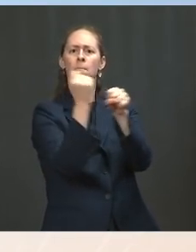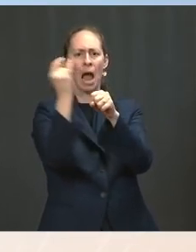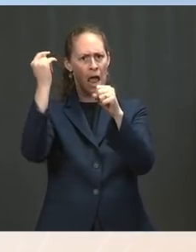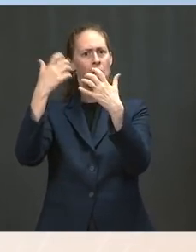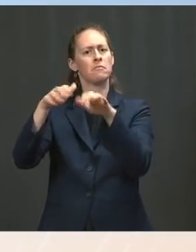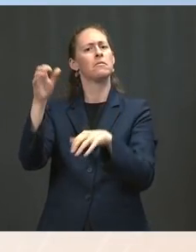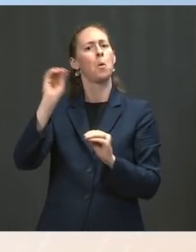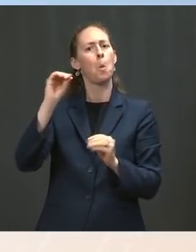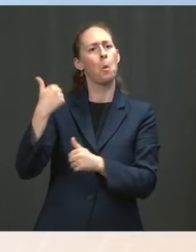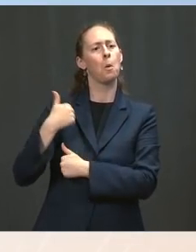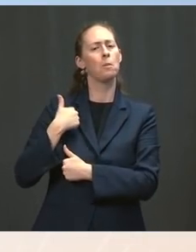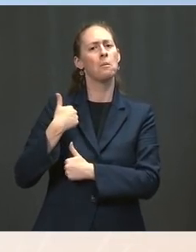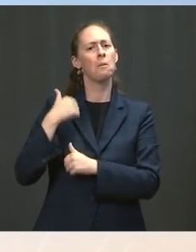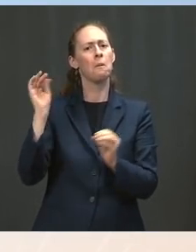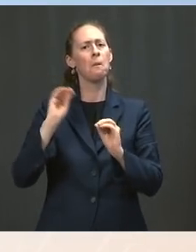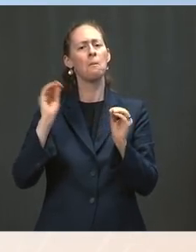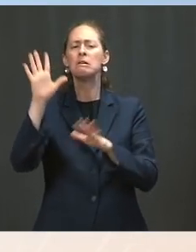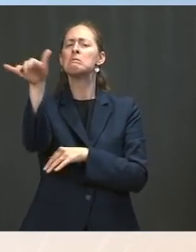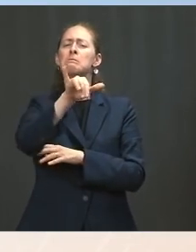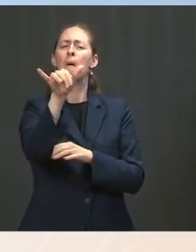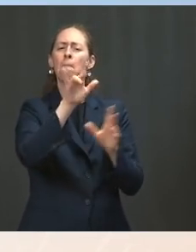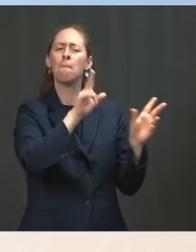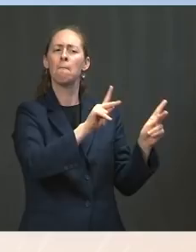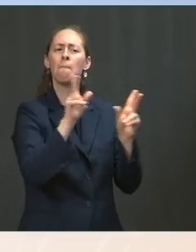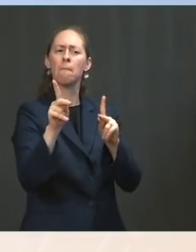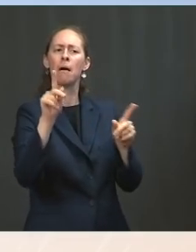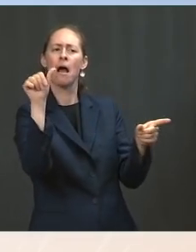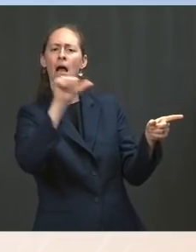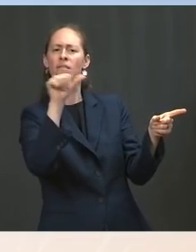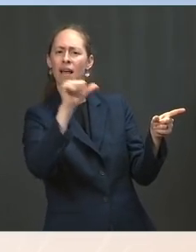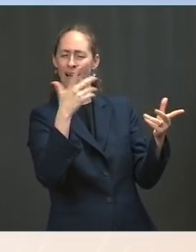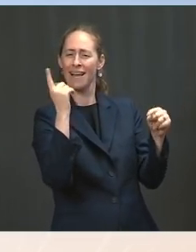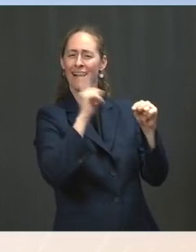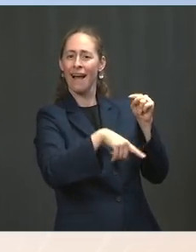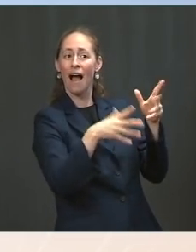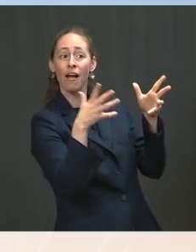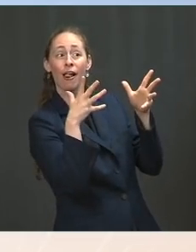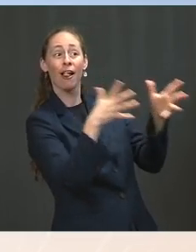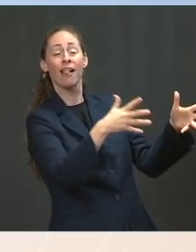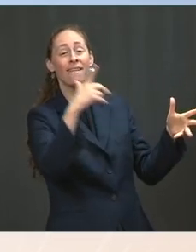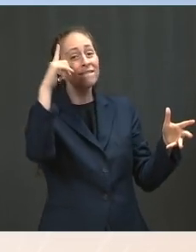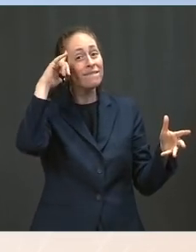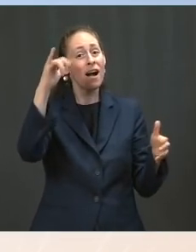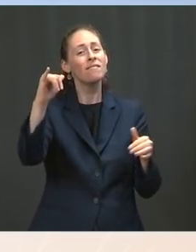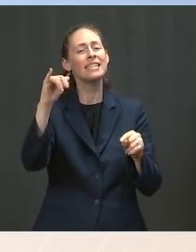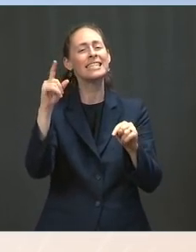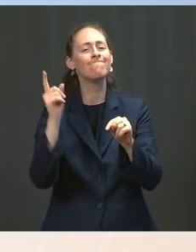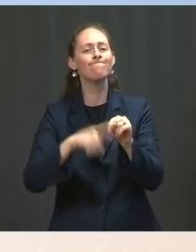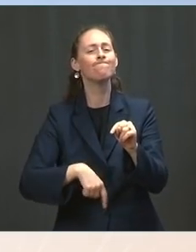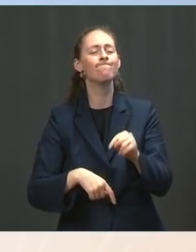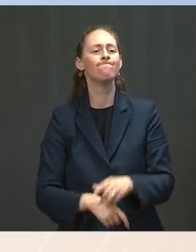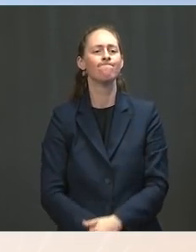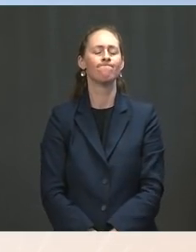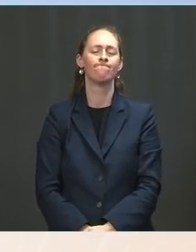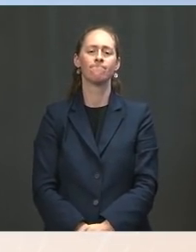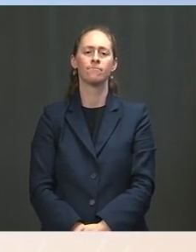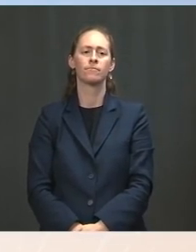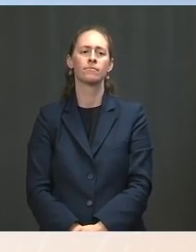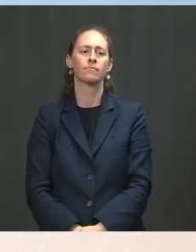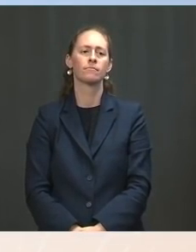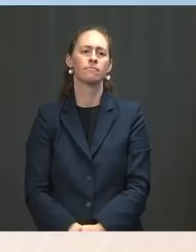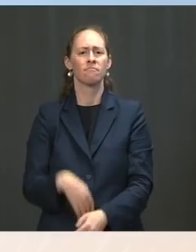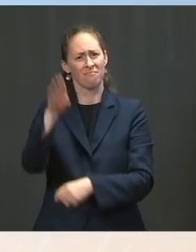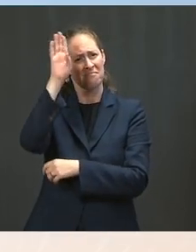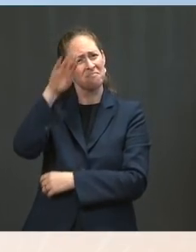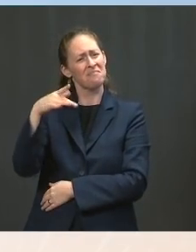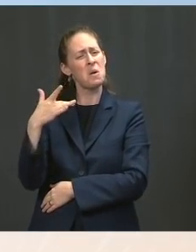Afghanistan. Finally, we are deeply moved by the outpouring of support from so many Americans, so